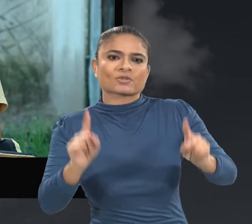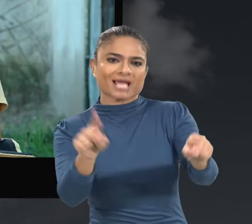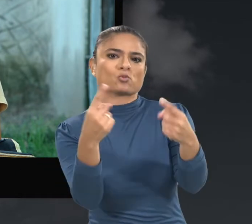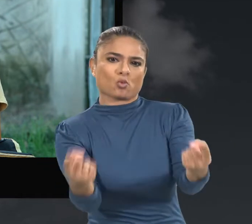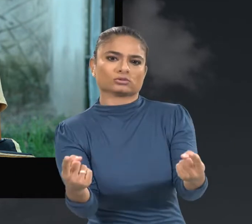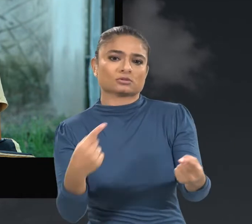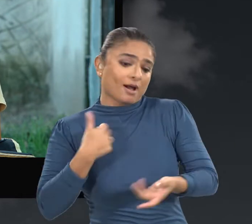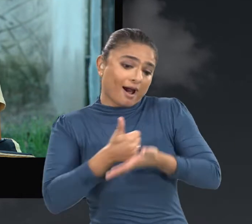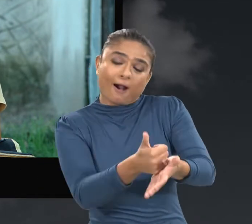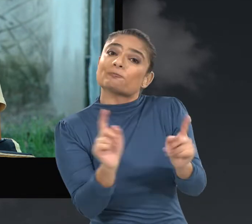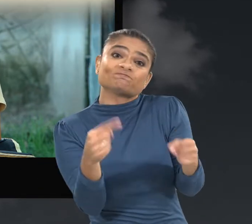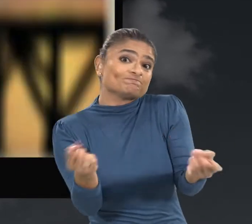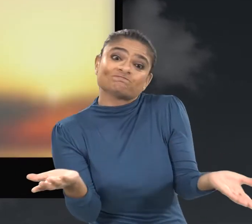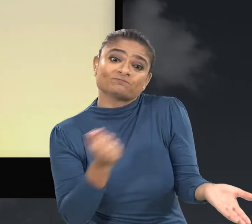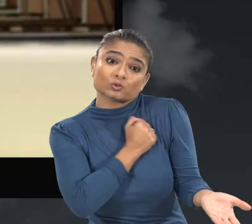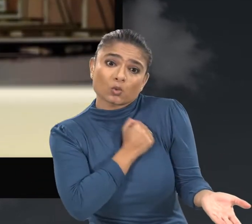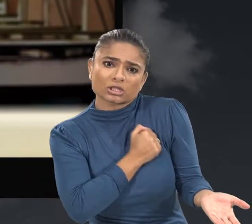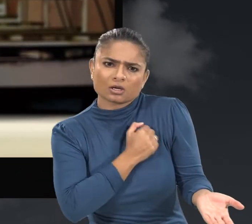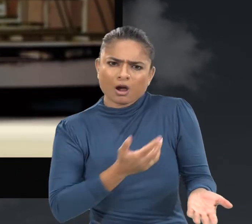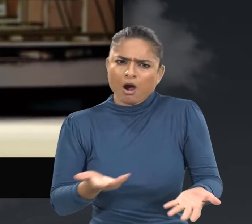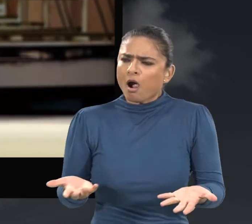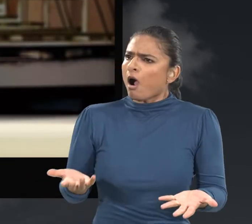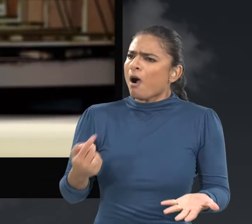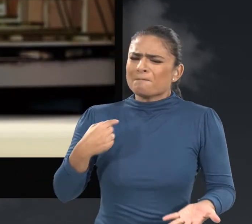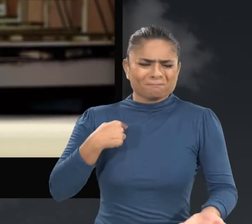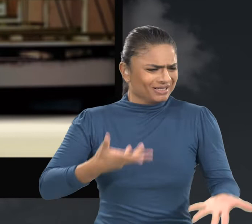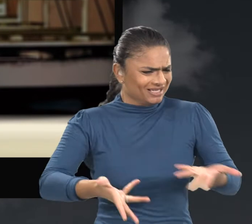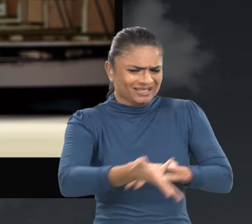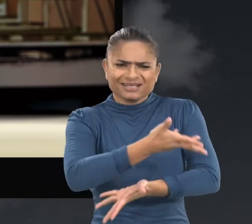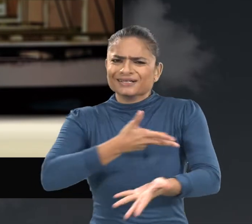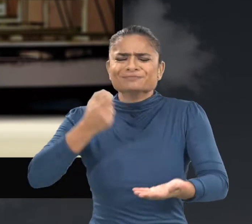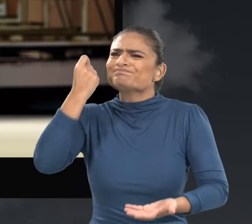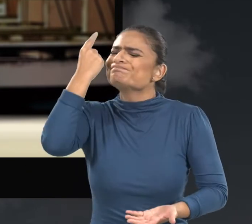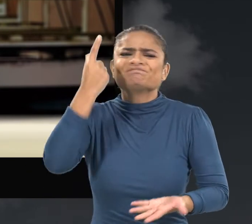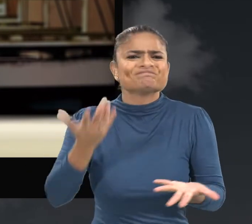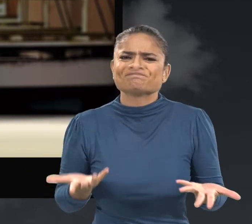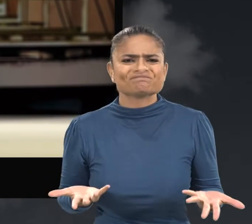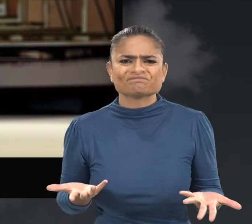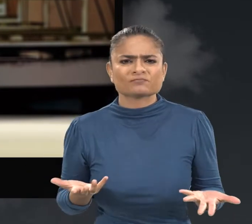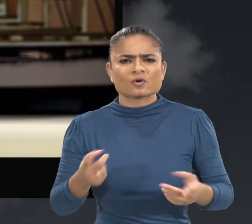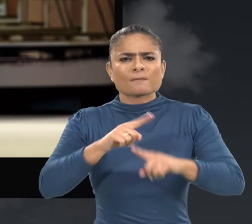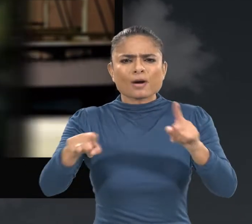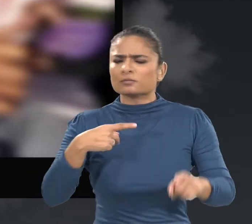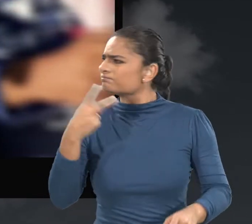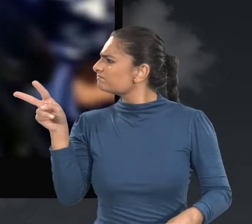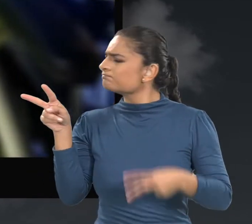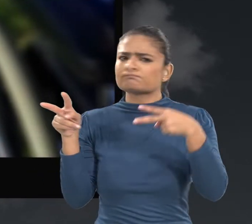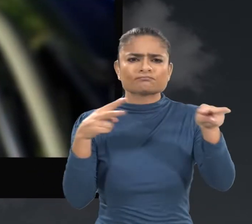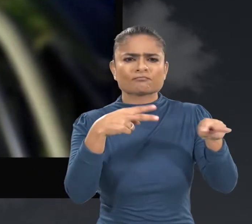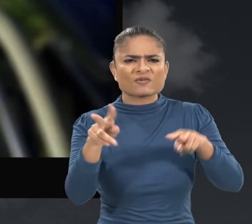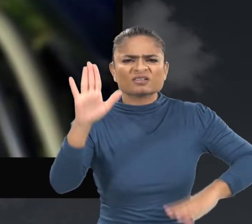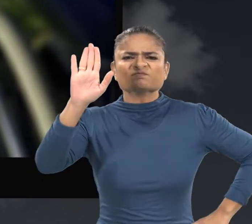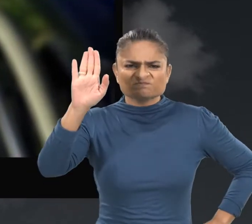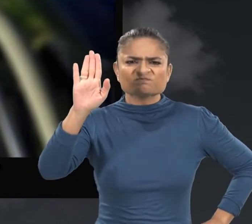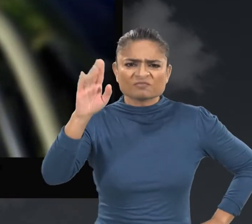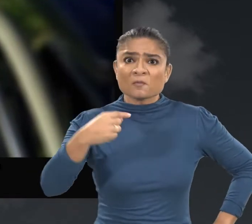well, sorry, but we can't help you. At that given a moment, I didn't understand why. I turned around and I